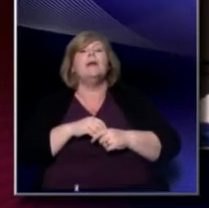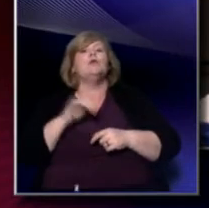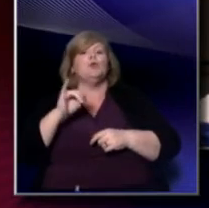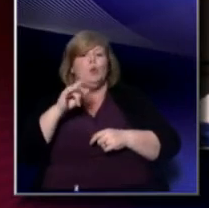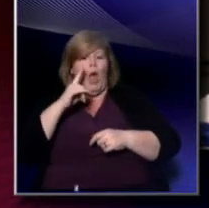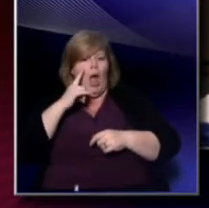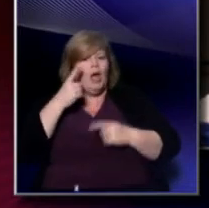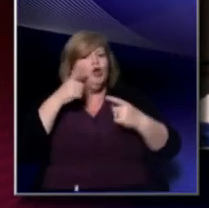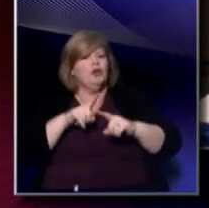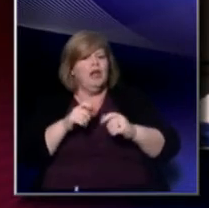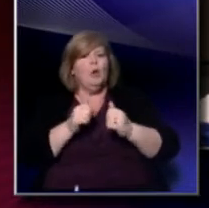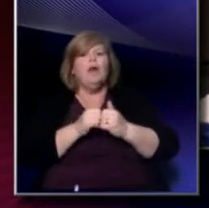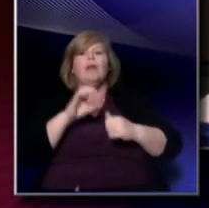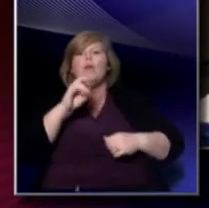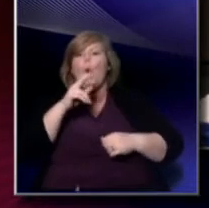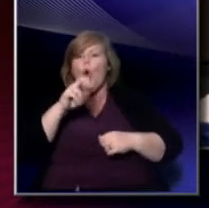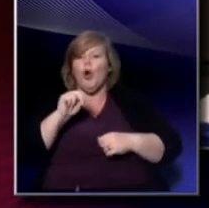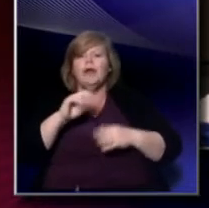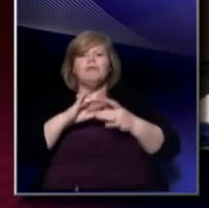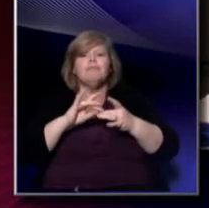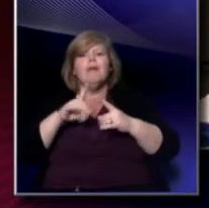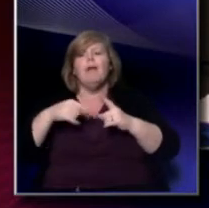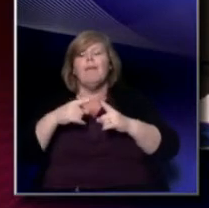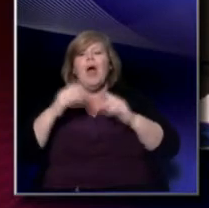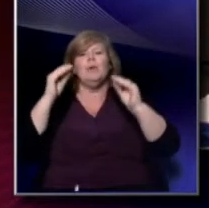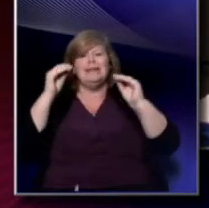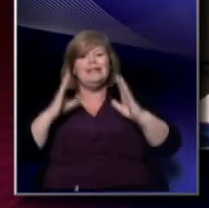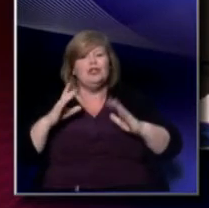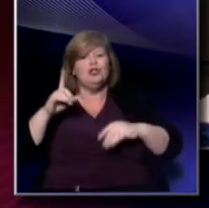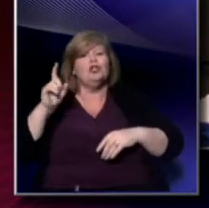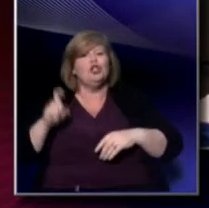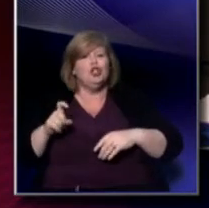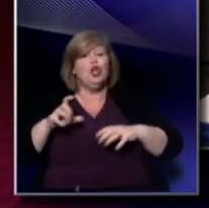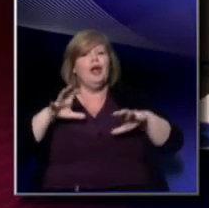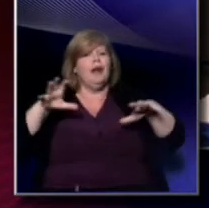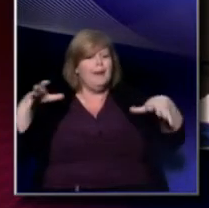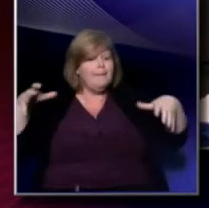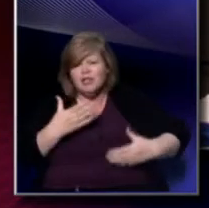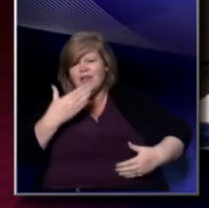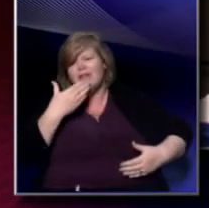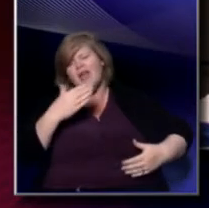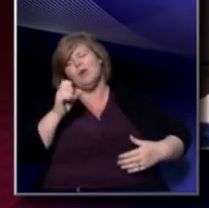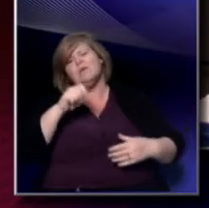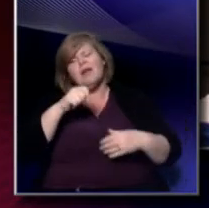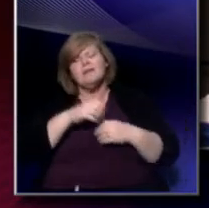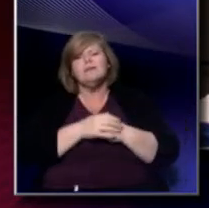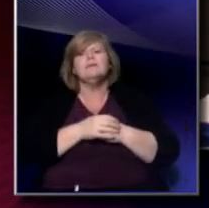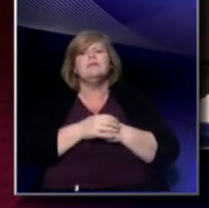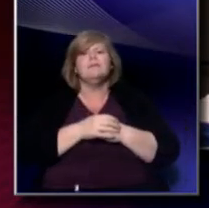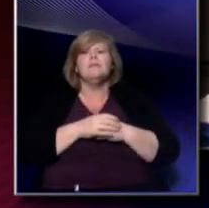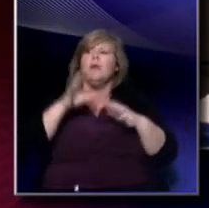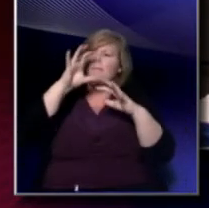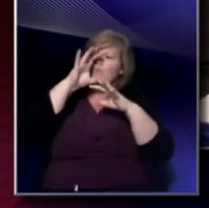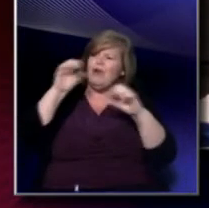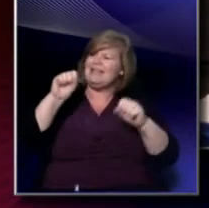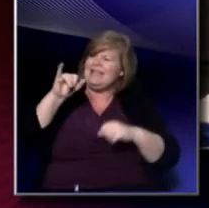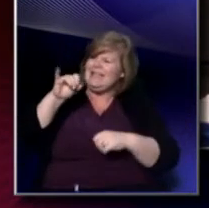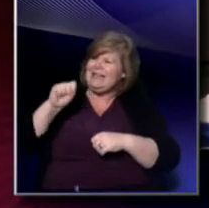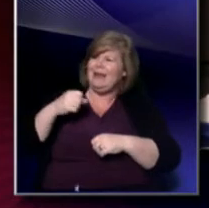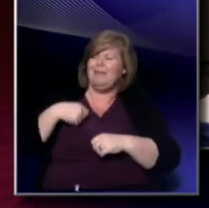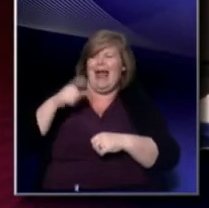what Warren said about having the teachers meet and look over the curriculum President Sims, I